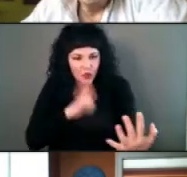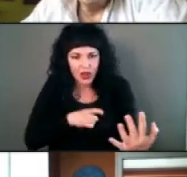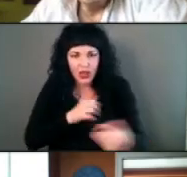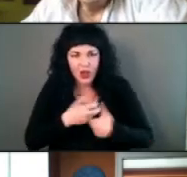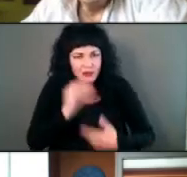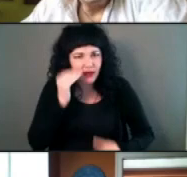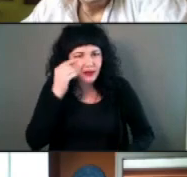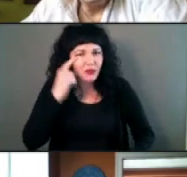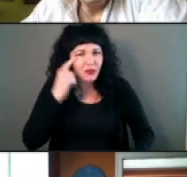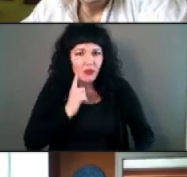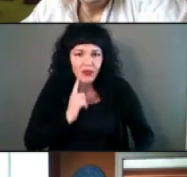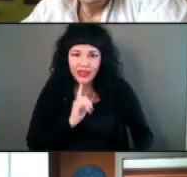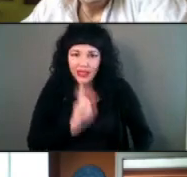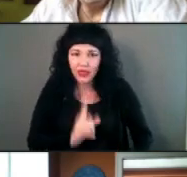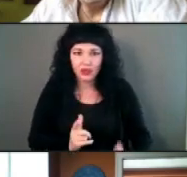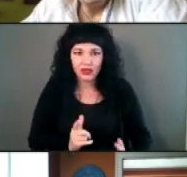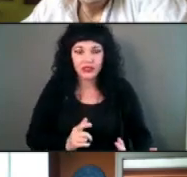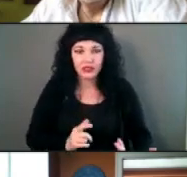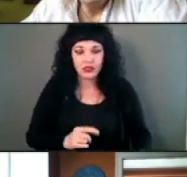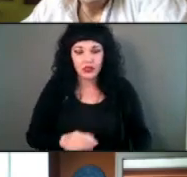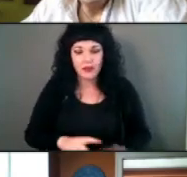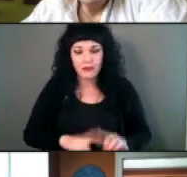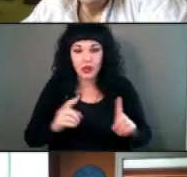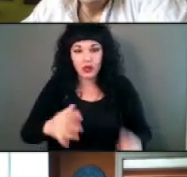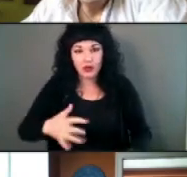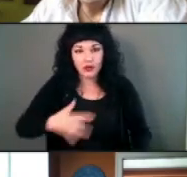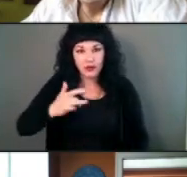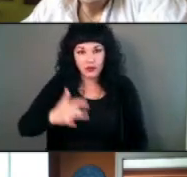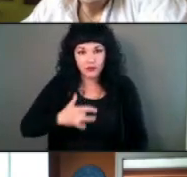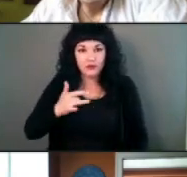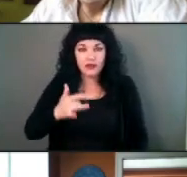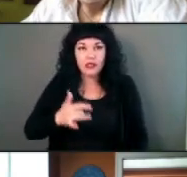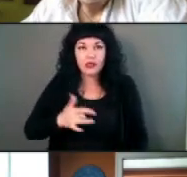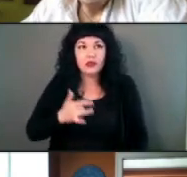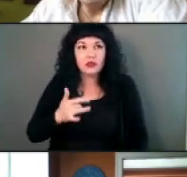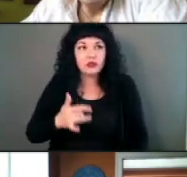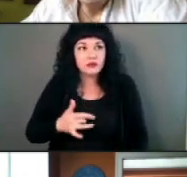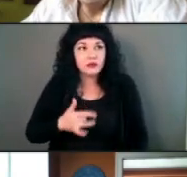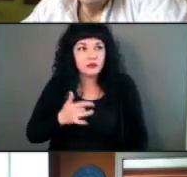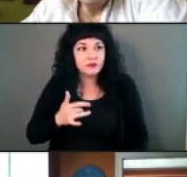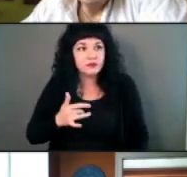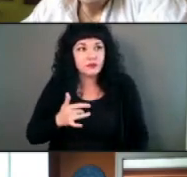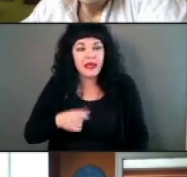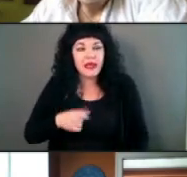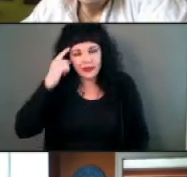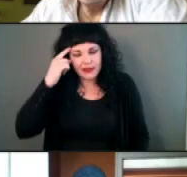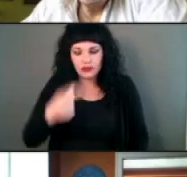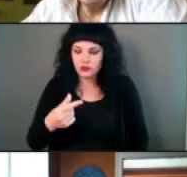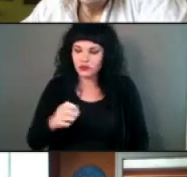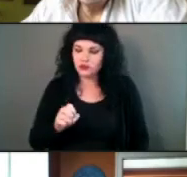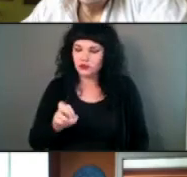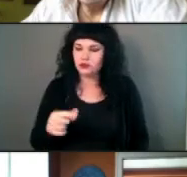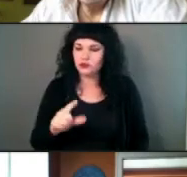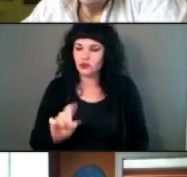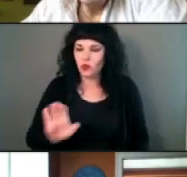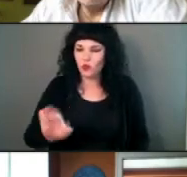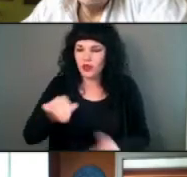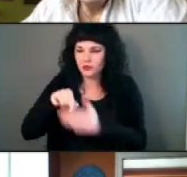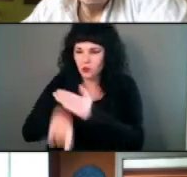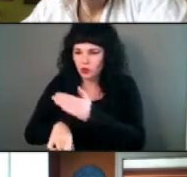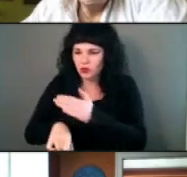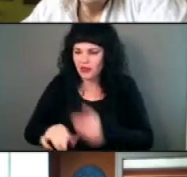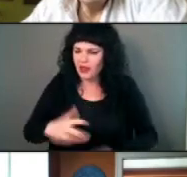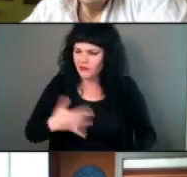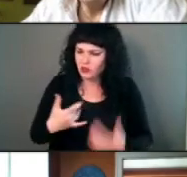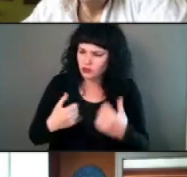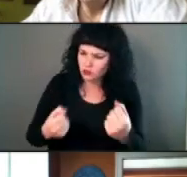with the murder, with George's murder, I really believe the lens of America has changed. And